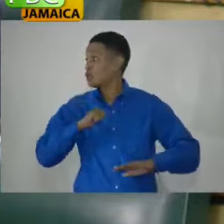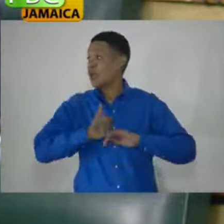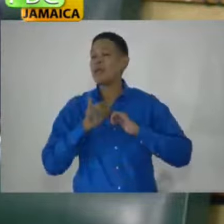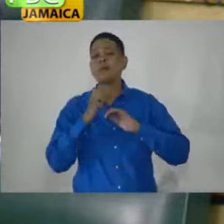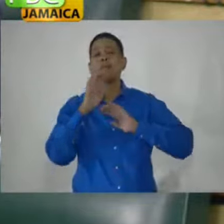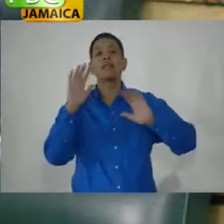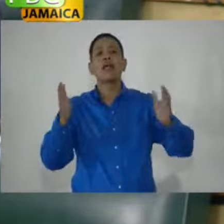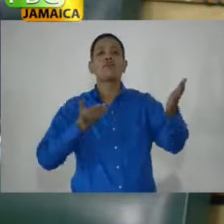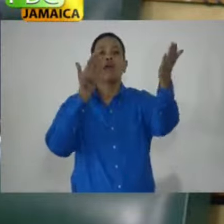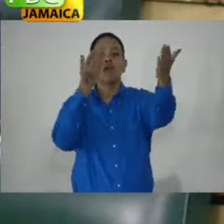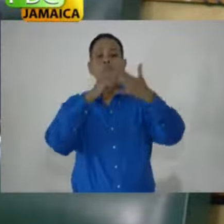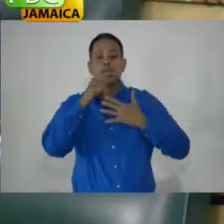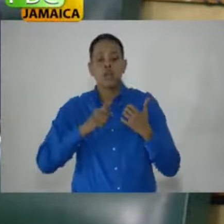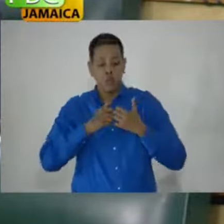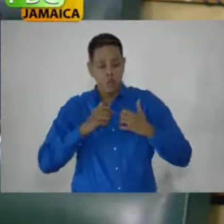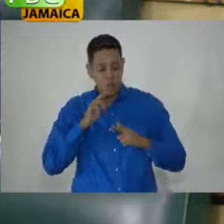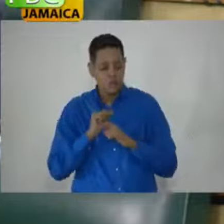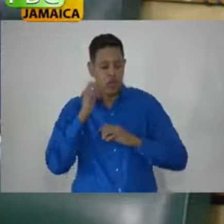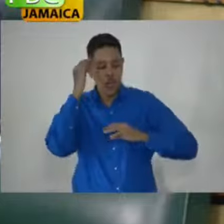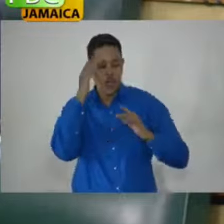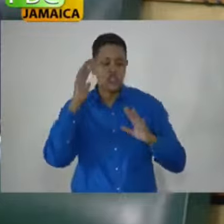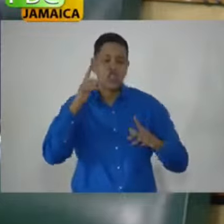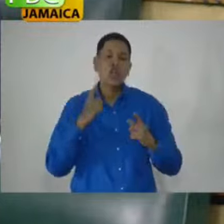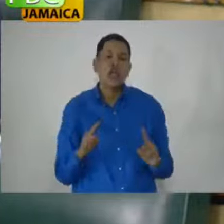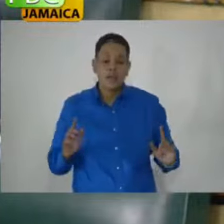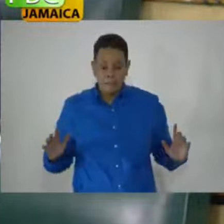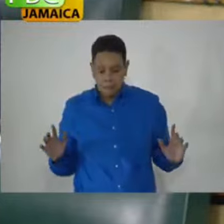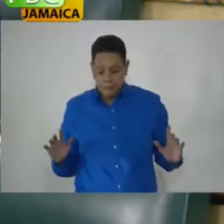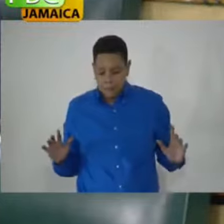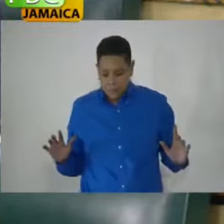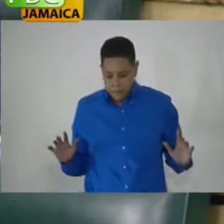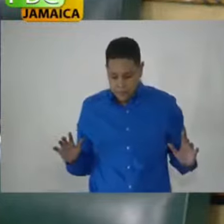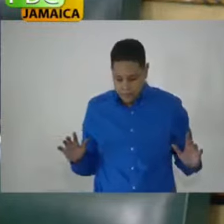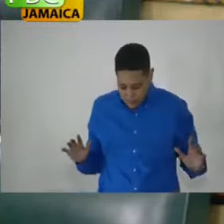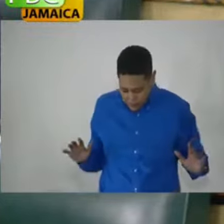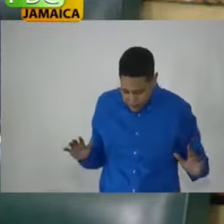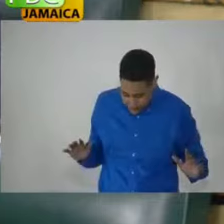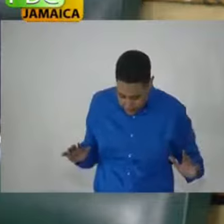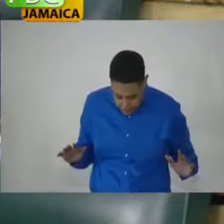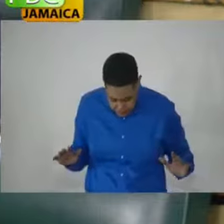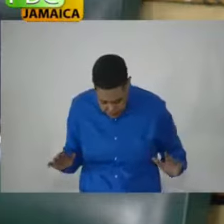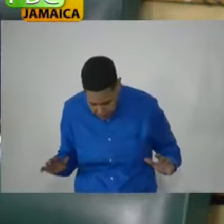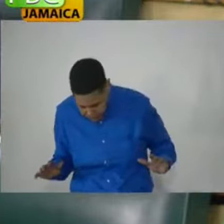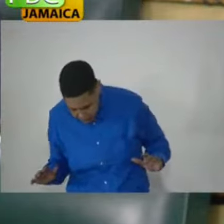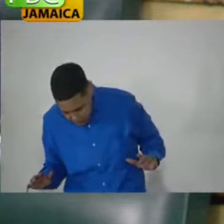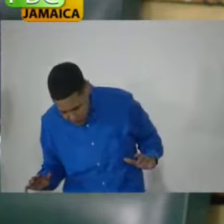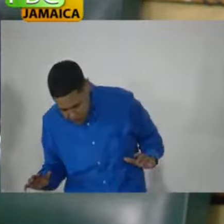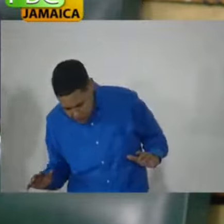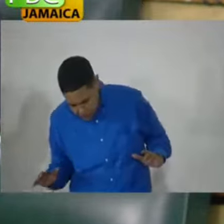their recommendations without concern for whether or not they're being